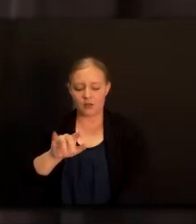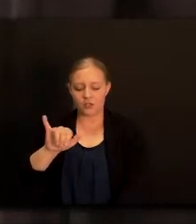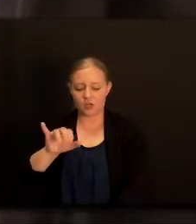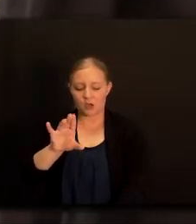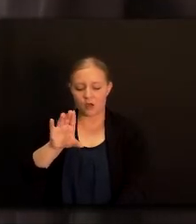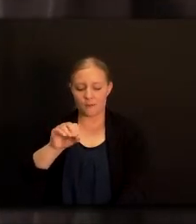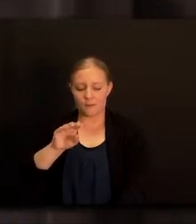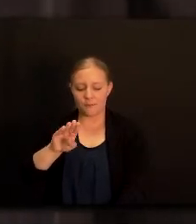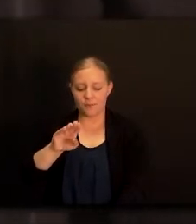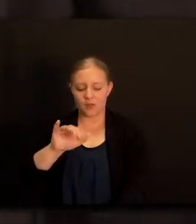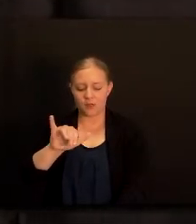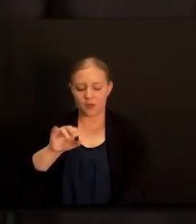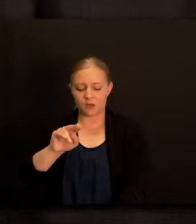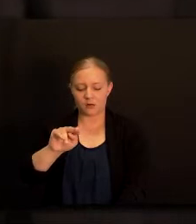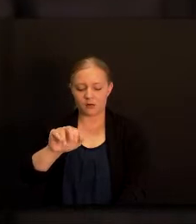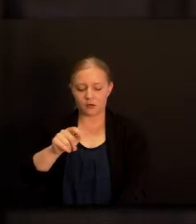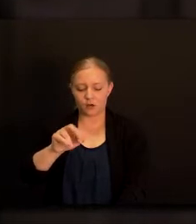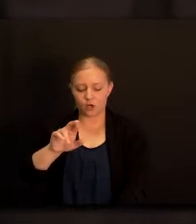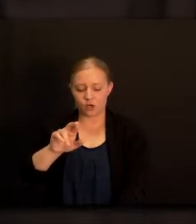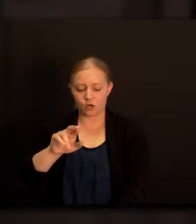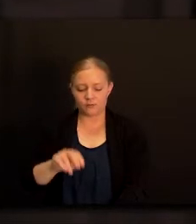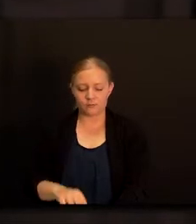Jacob Thomas Younger.